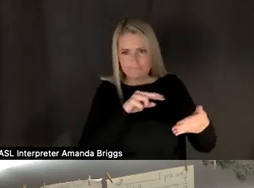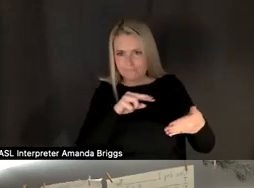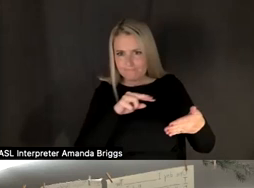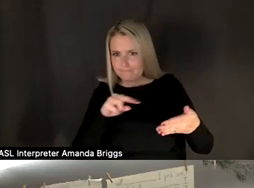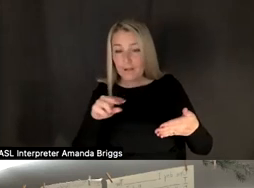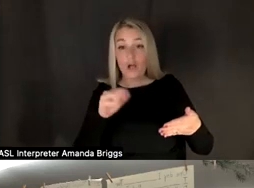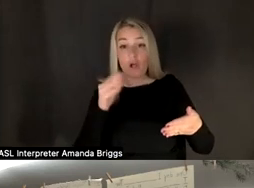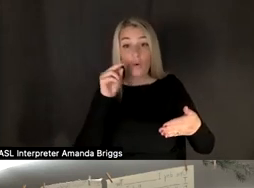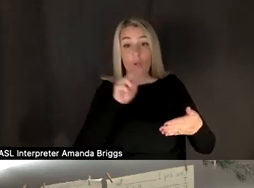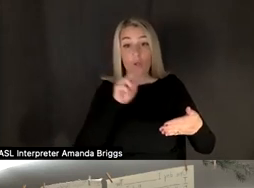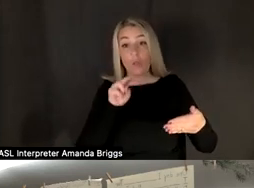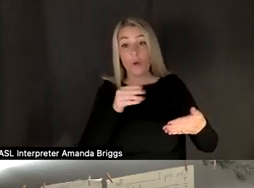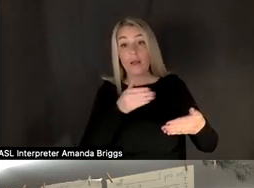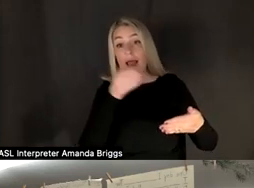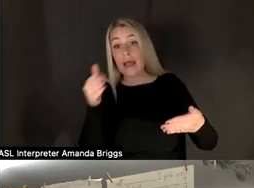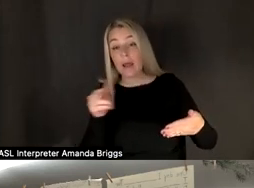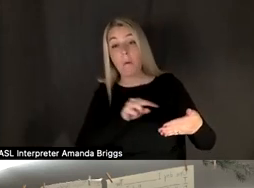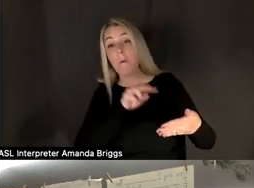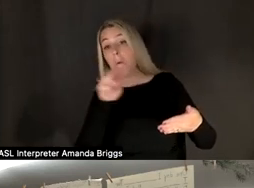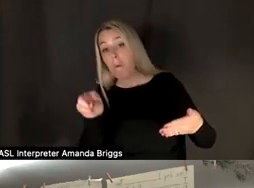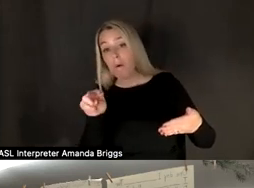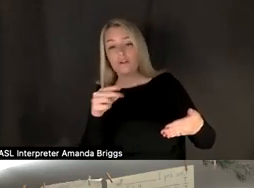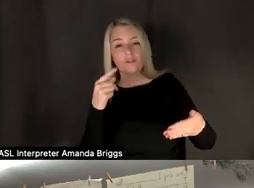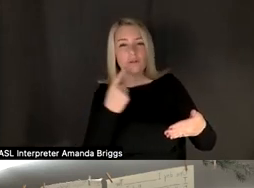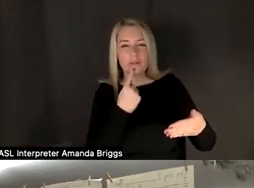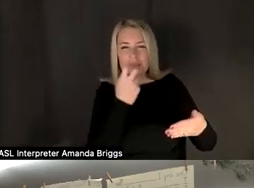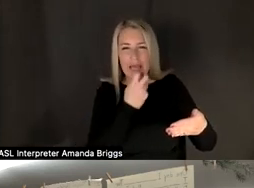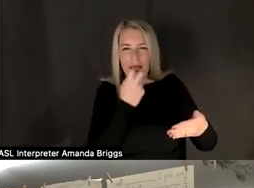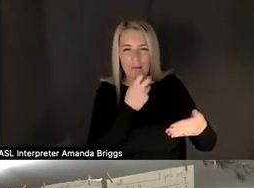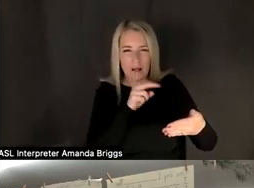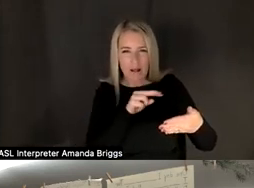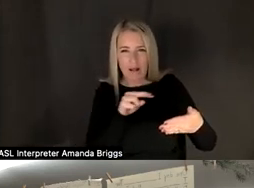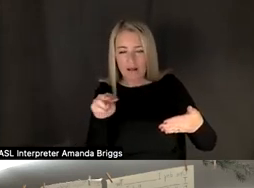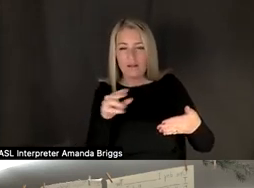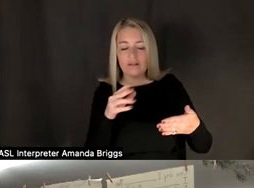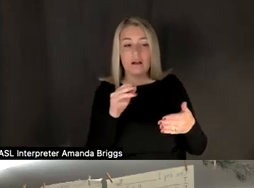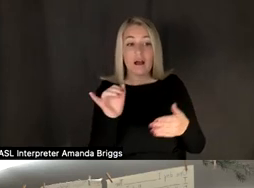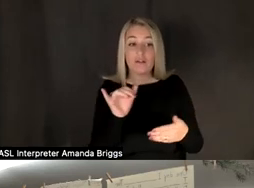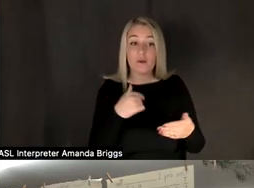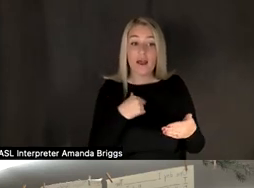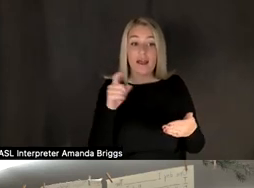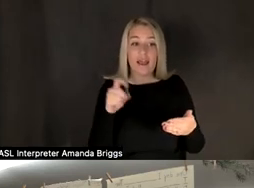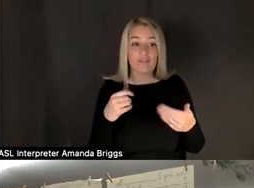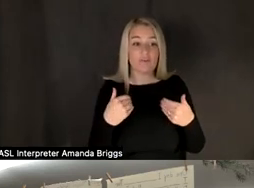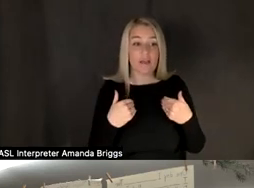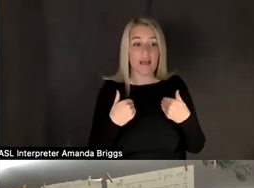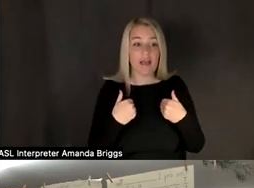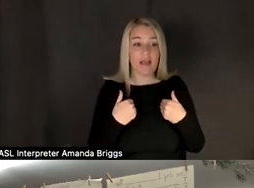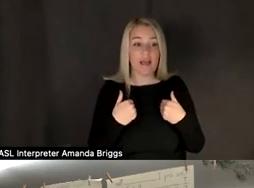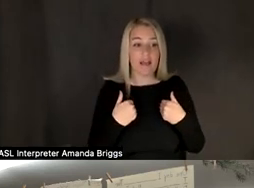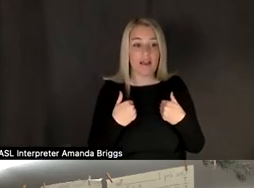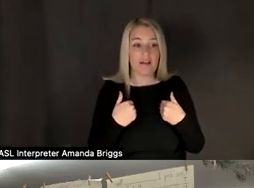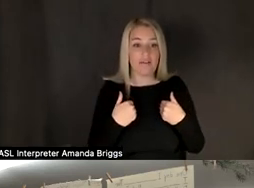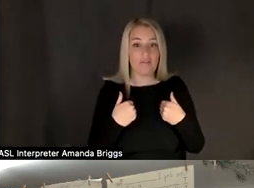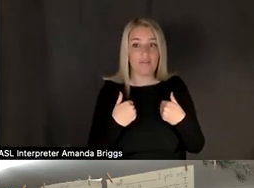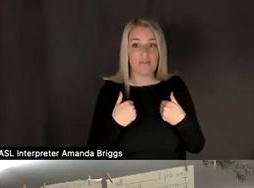order to process the sounds and move them along. I also have to have my eye look this way. I